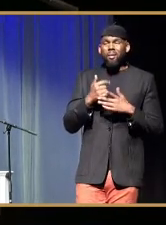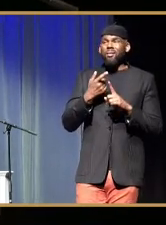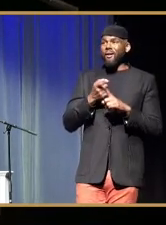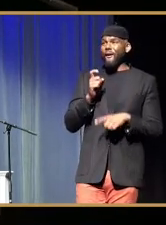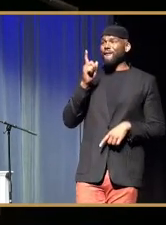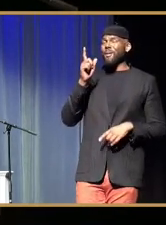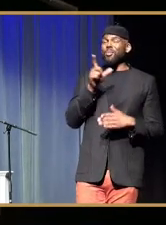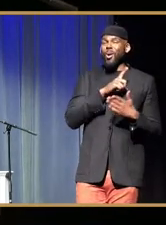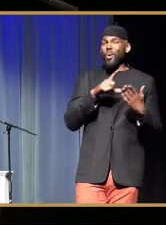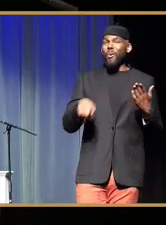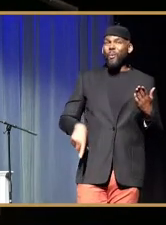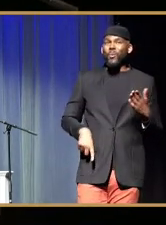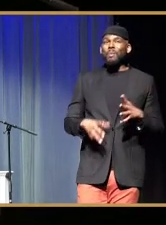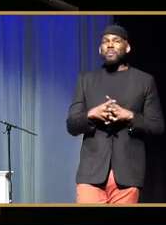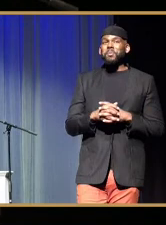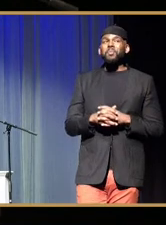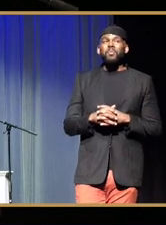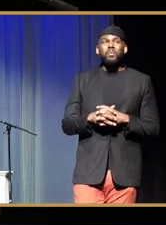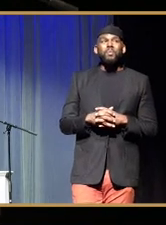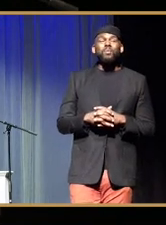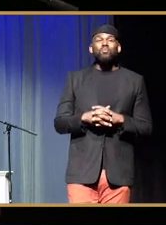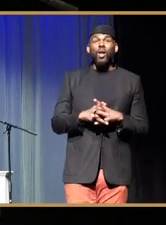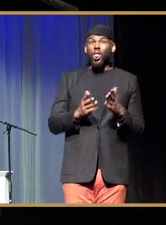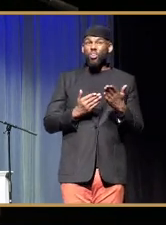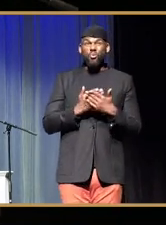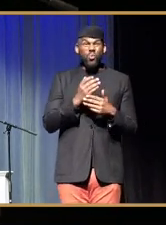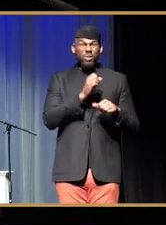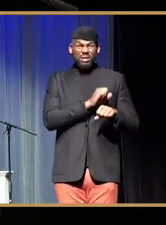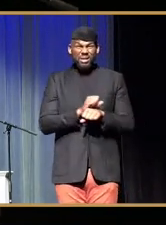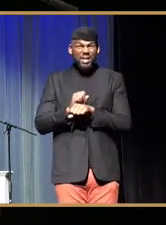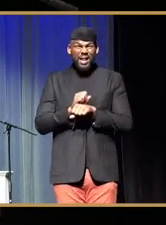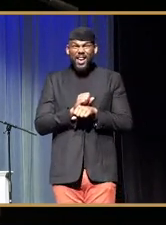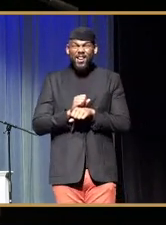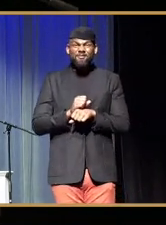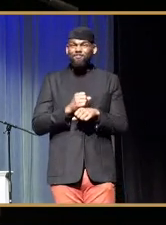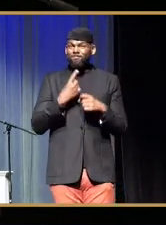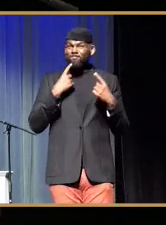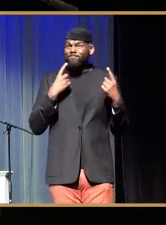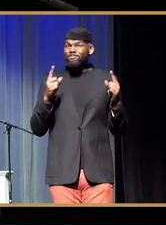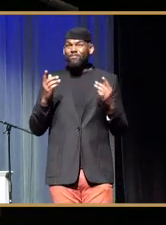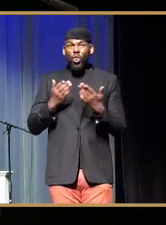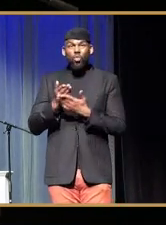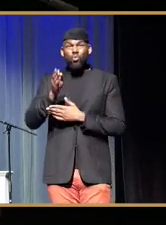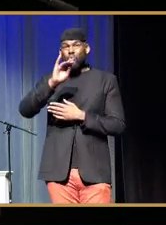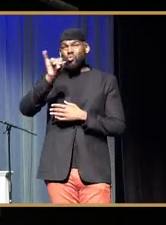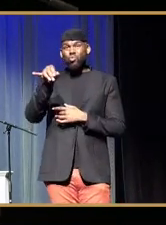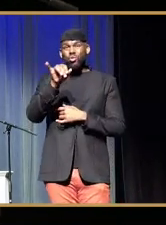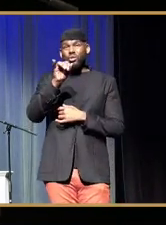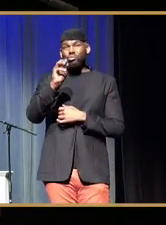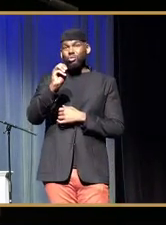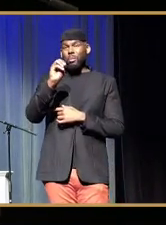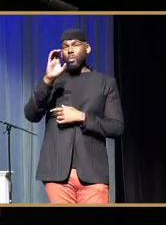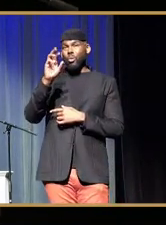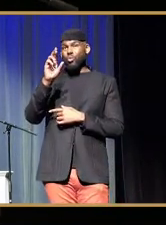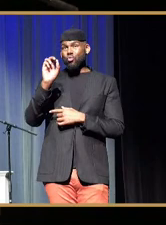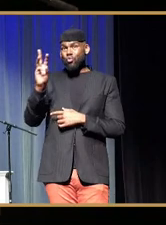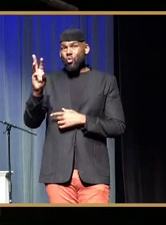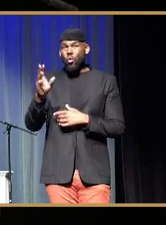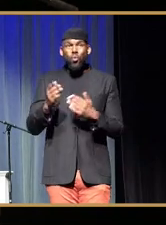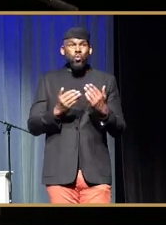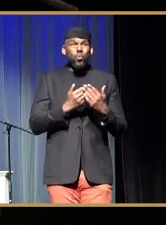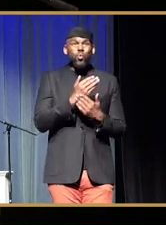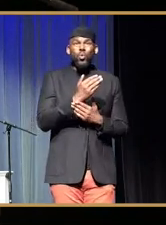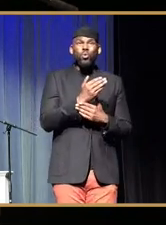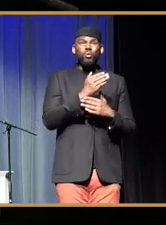comes from the Lord. It got us through slavery. It got us through Jim Crow. It got us through inflation in